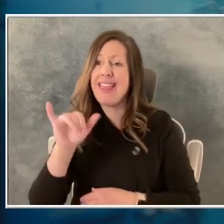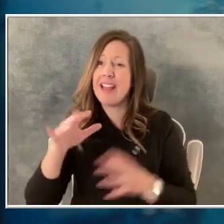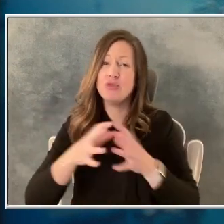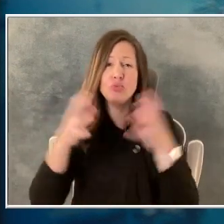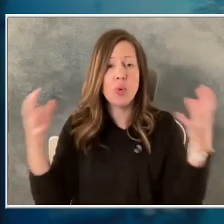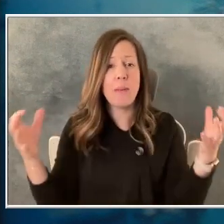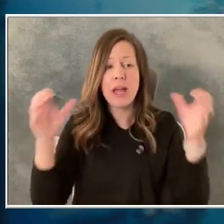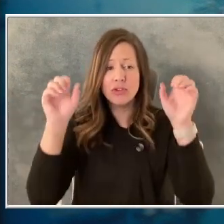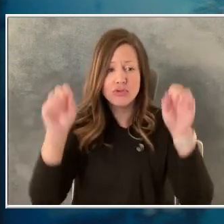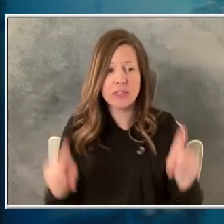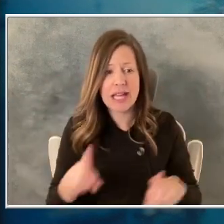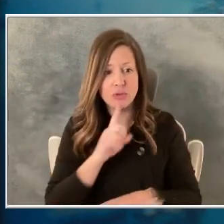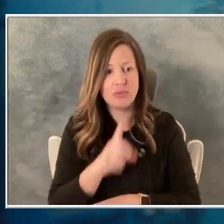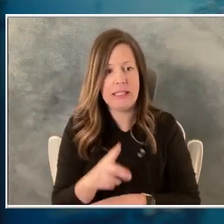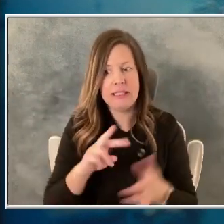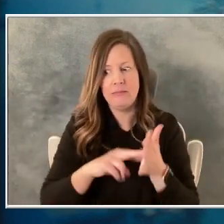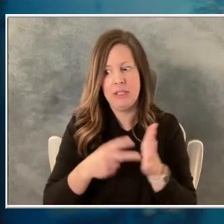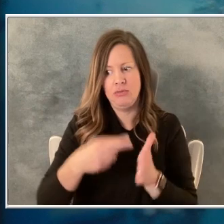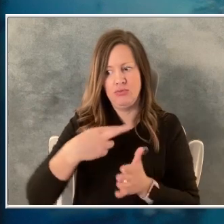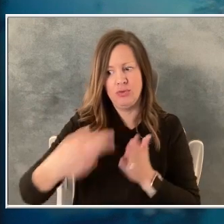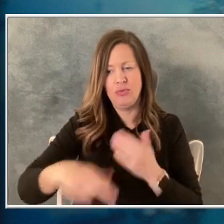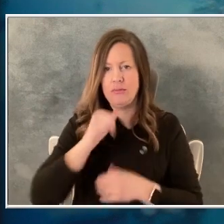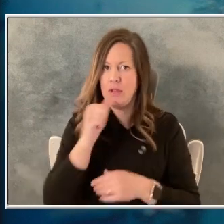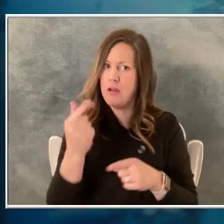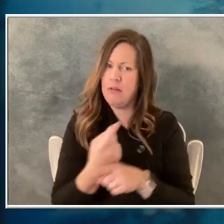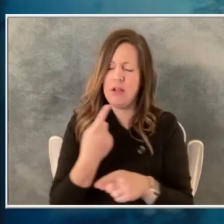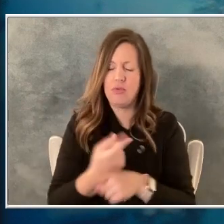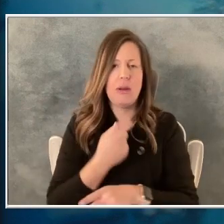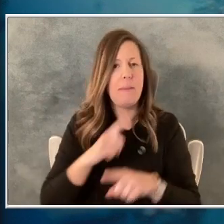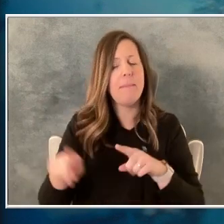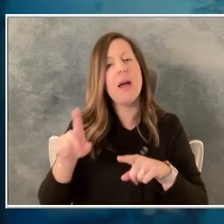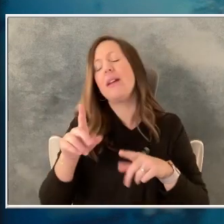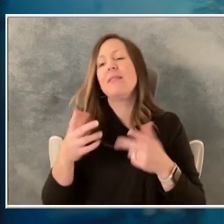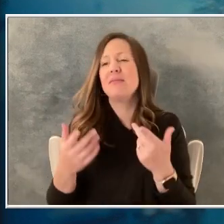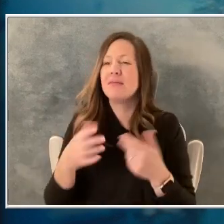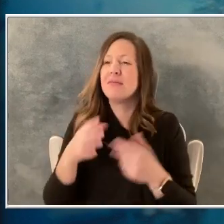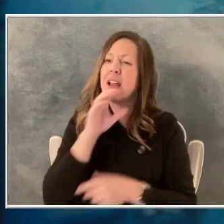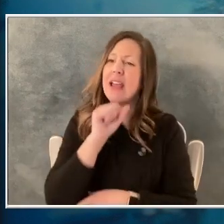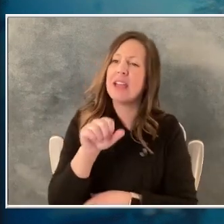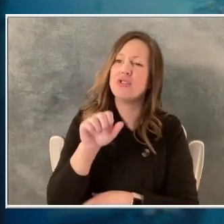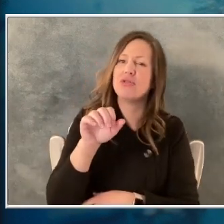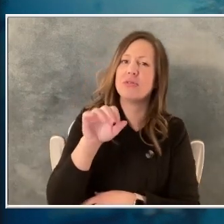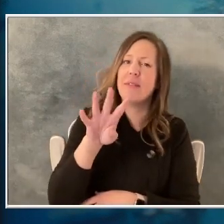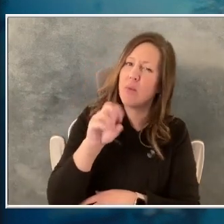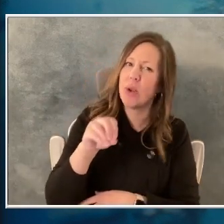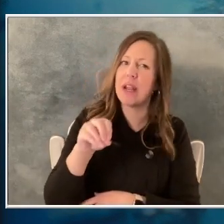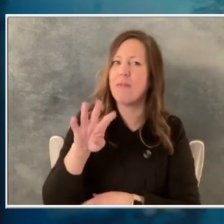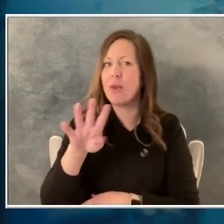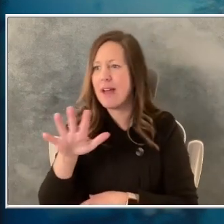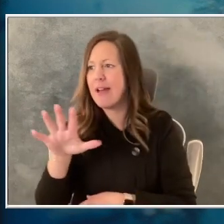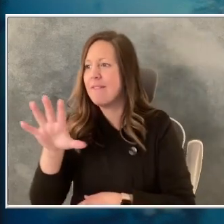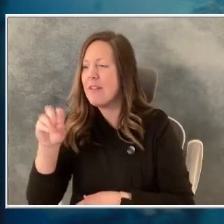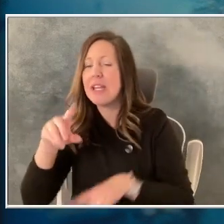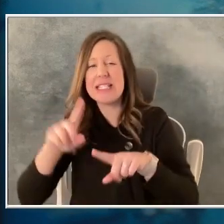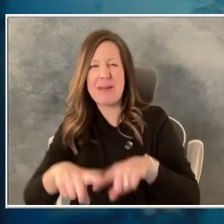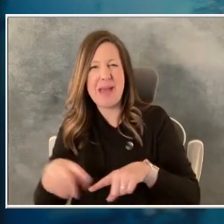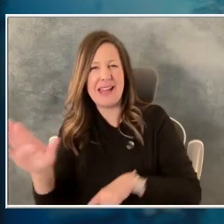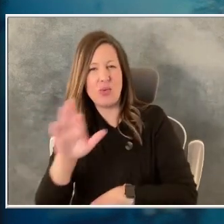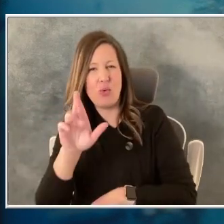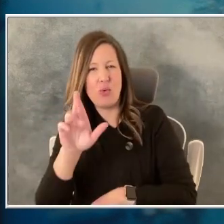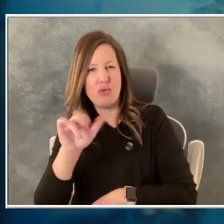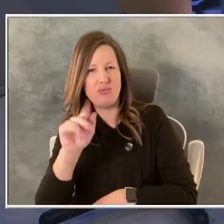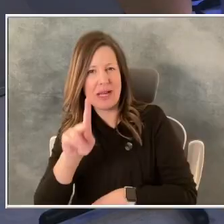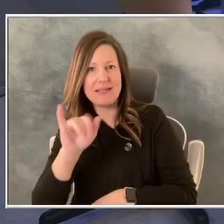not accurate. But based on guidelines, age 50 or 40 to 45 for higher risk men, that's when we should be getting PSA every